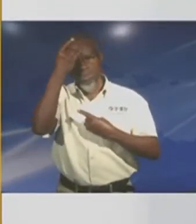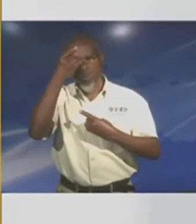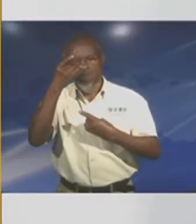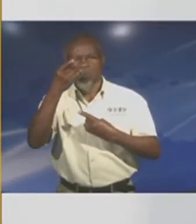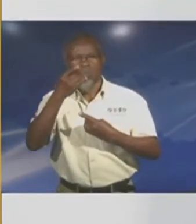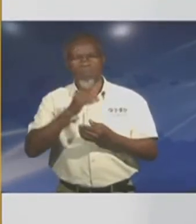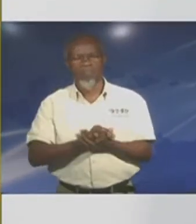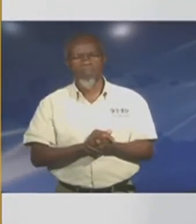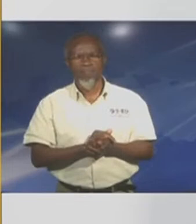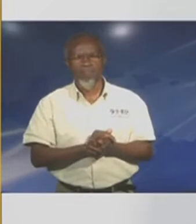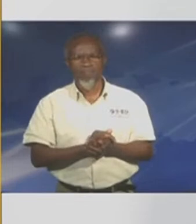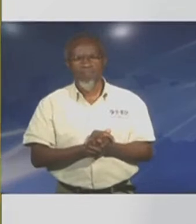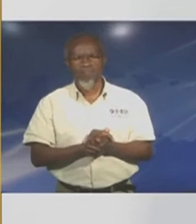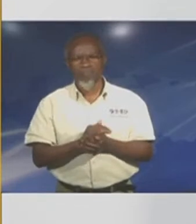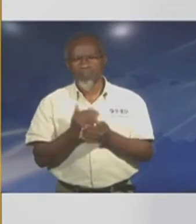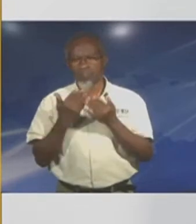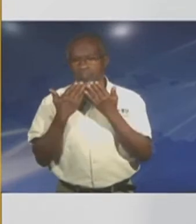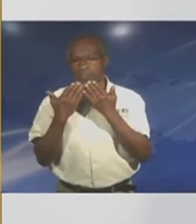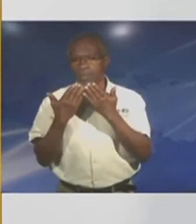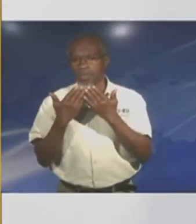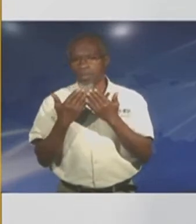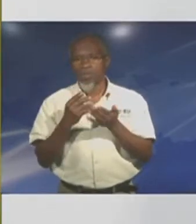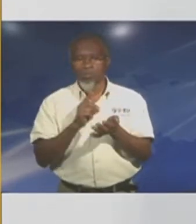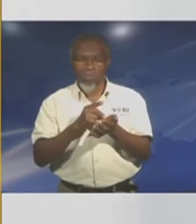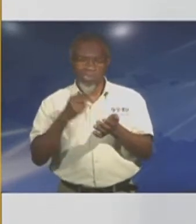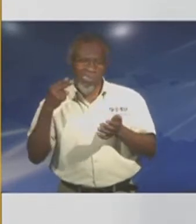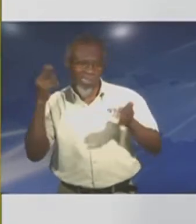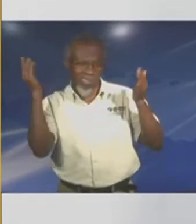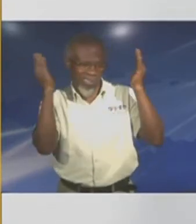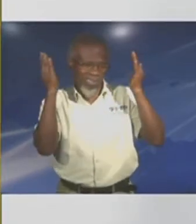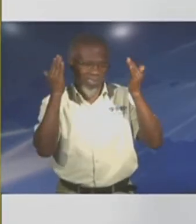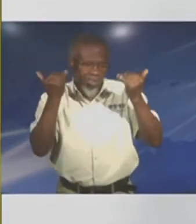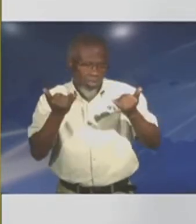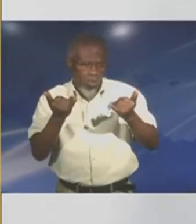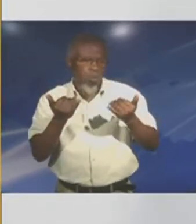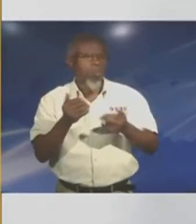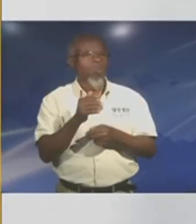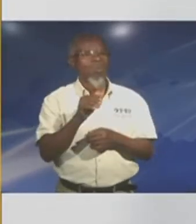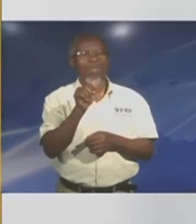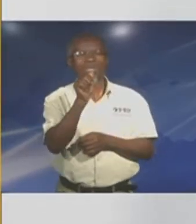Thank you, Dr. Hines. Next up, we have questions from AZP News.